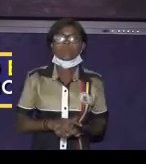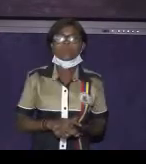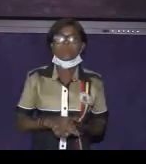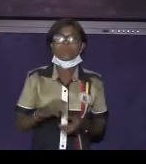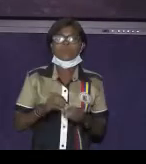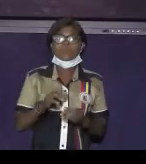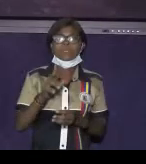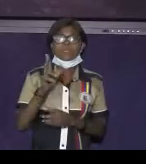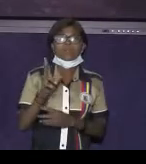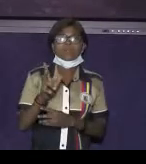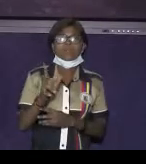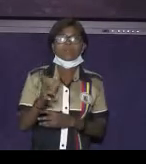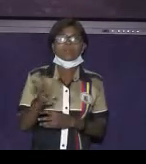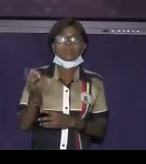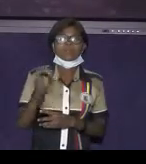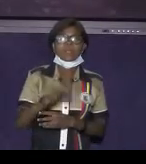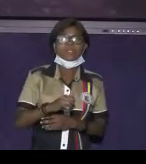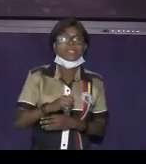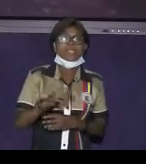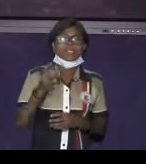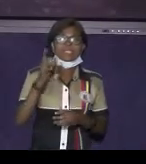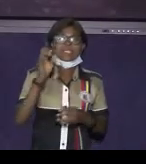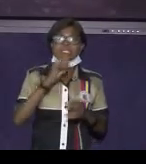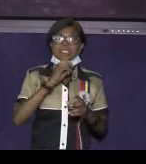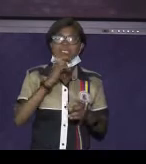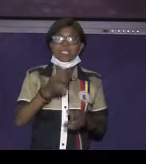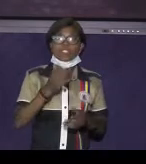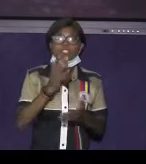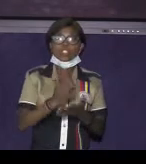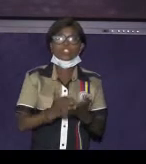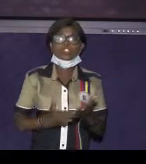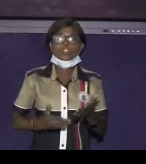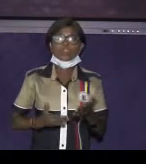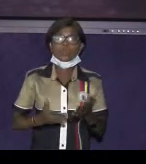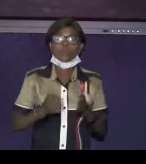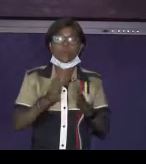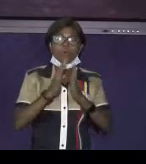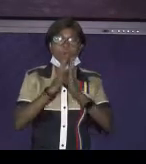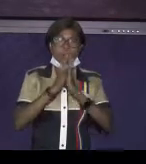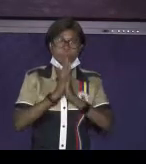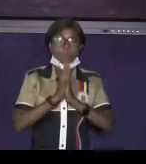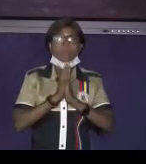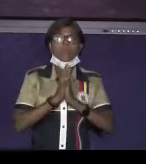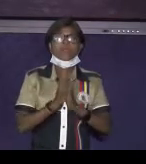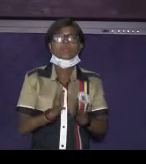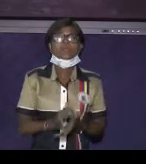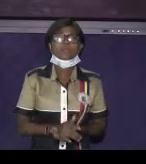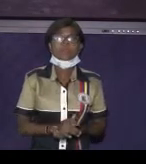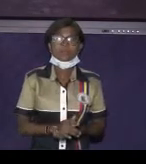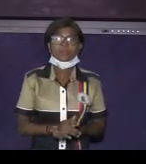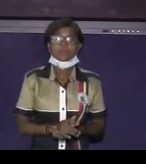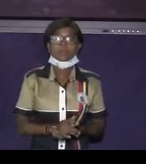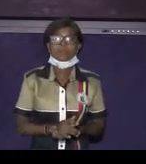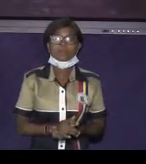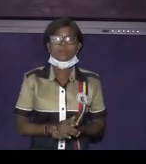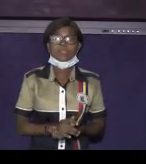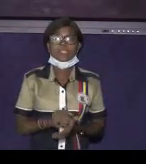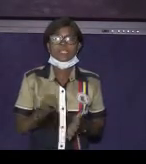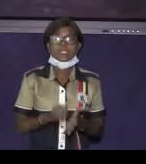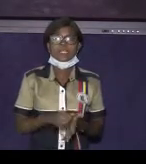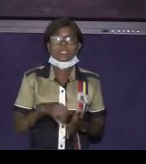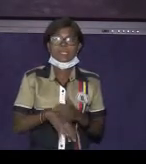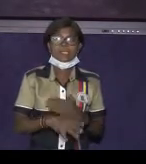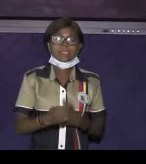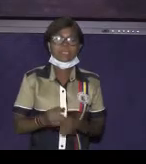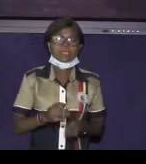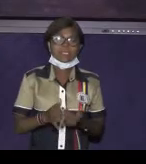The third one, they said some prayers. They said some prayers. That's in the